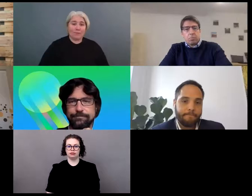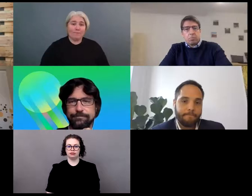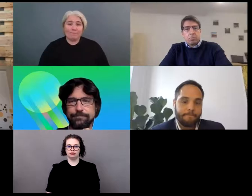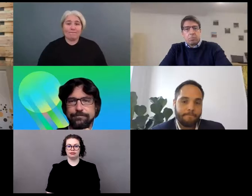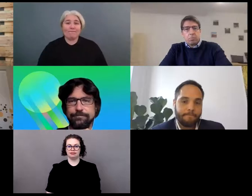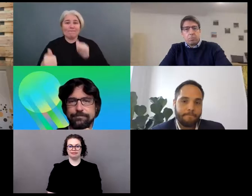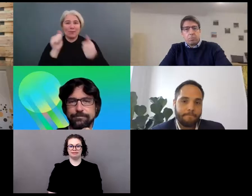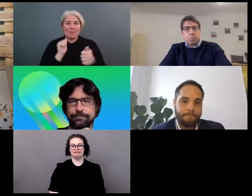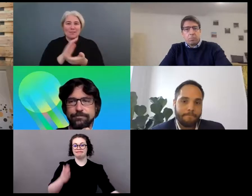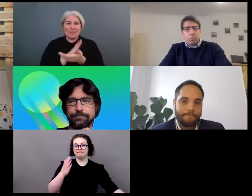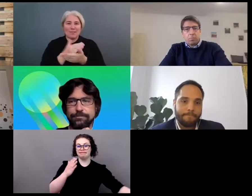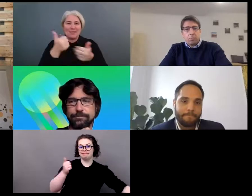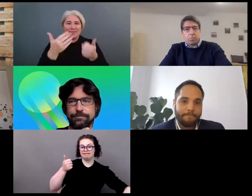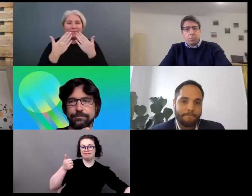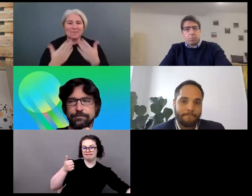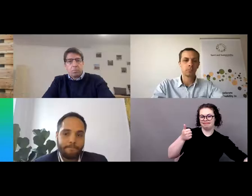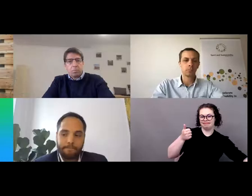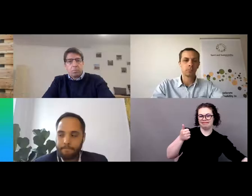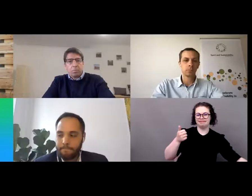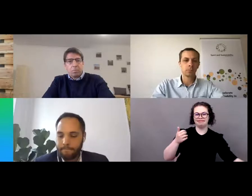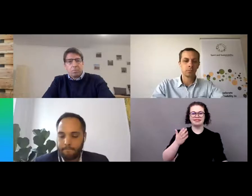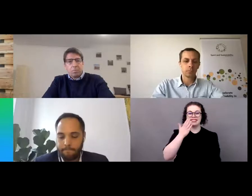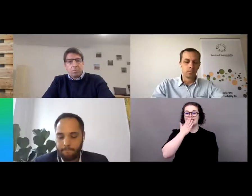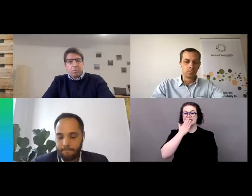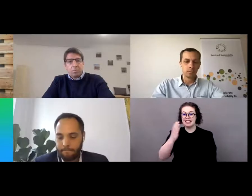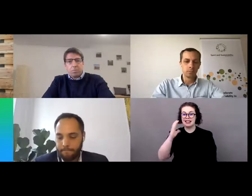Thank you, Chris. Geert, if you want to add something.